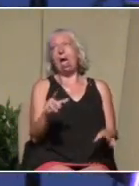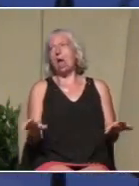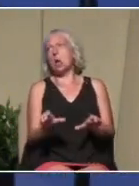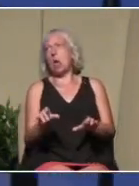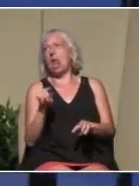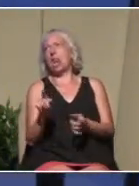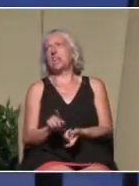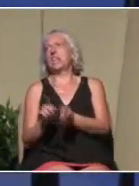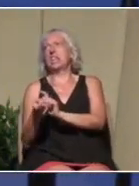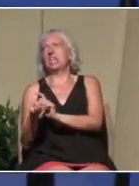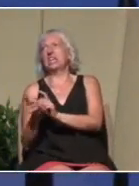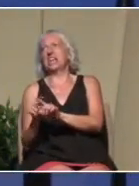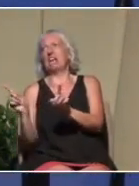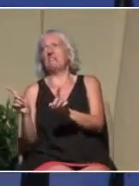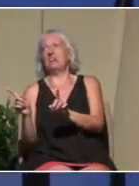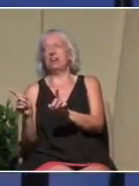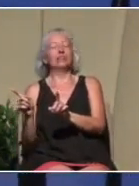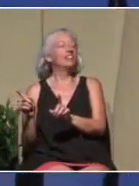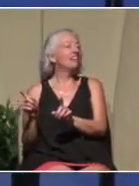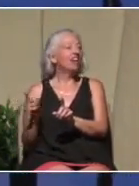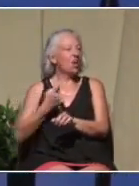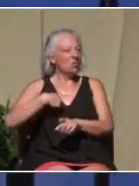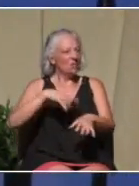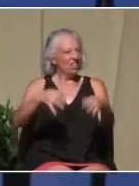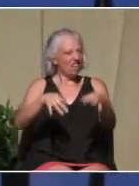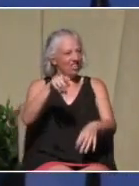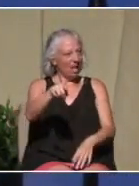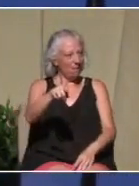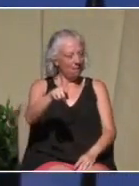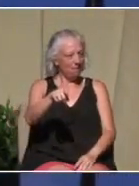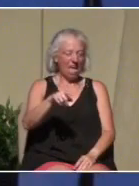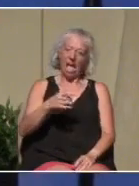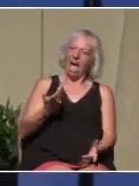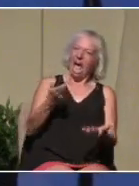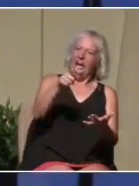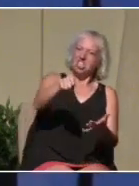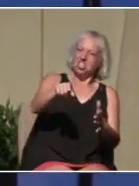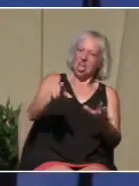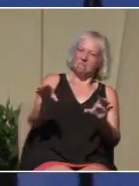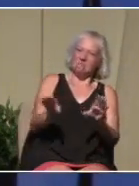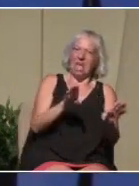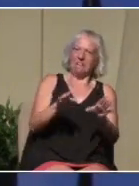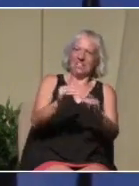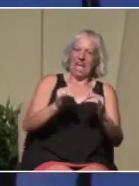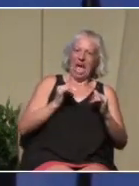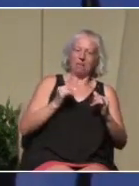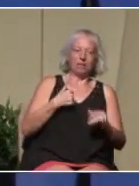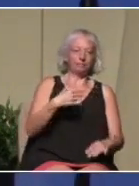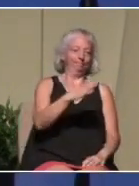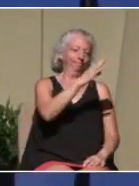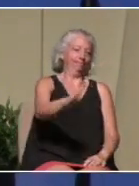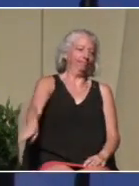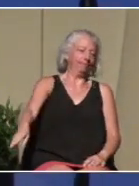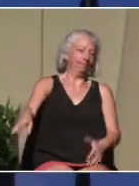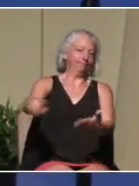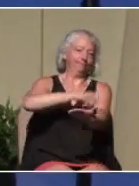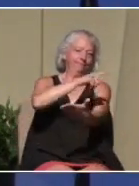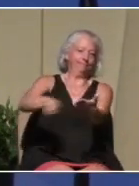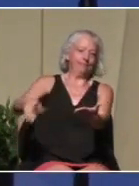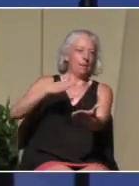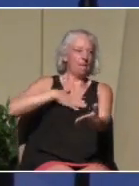this, you know, the way I do, and we chop them down with our